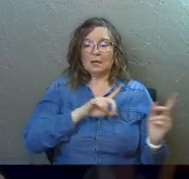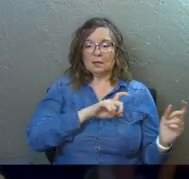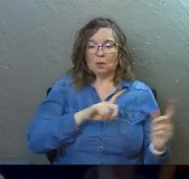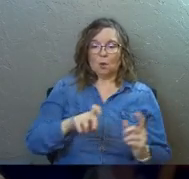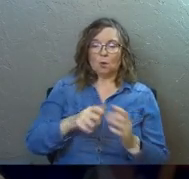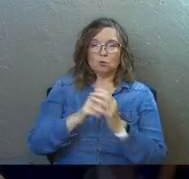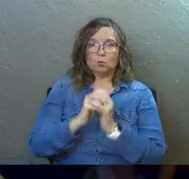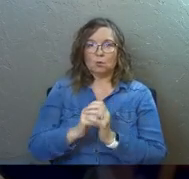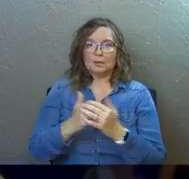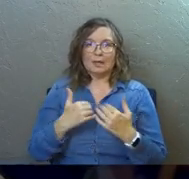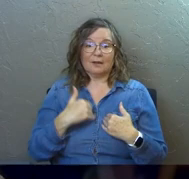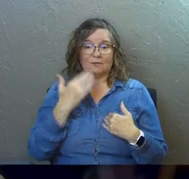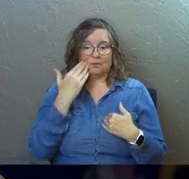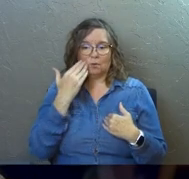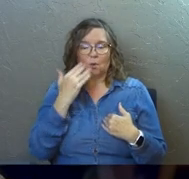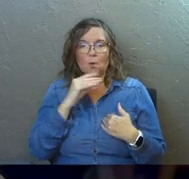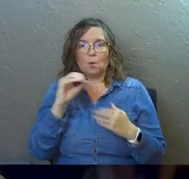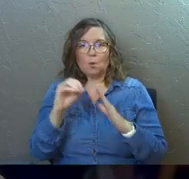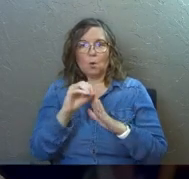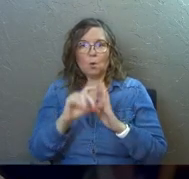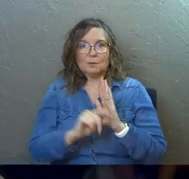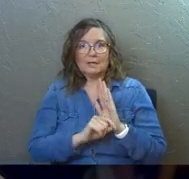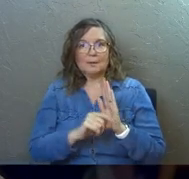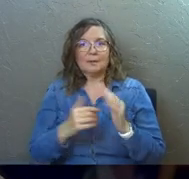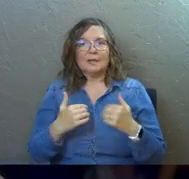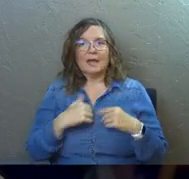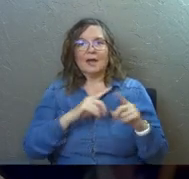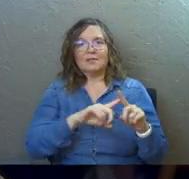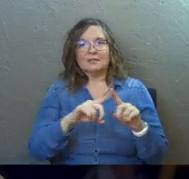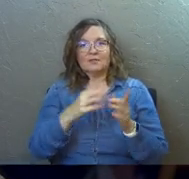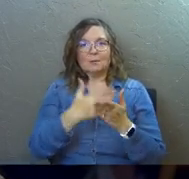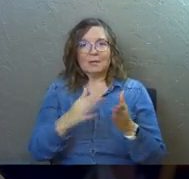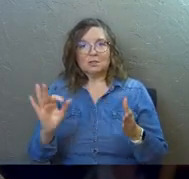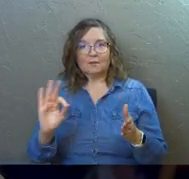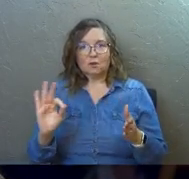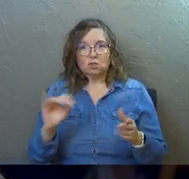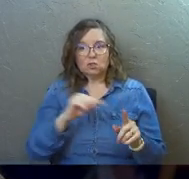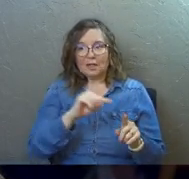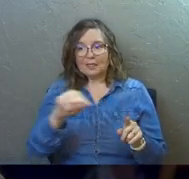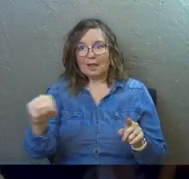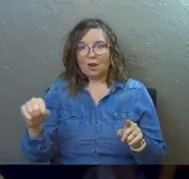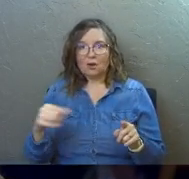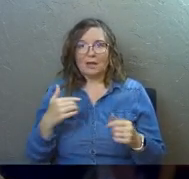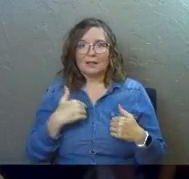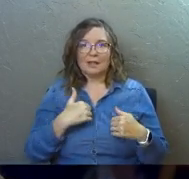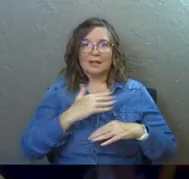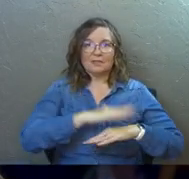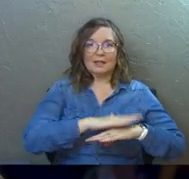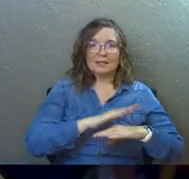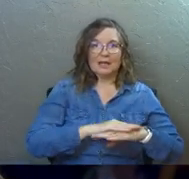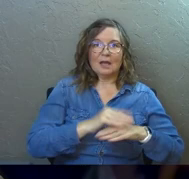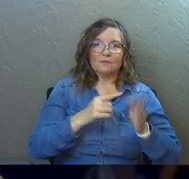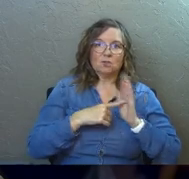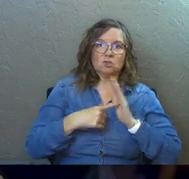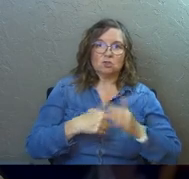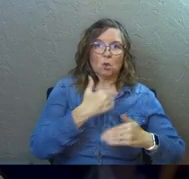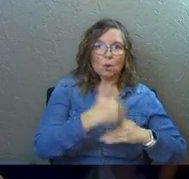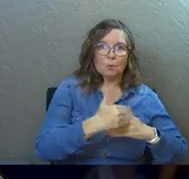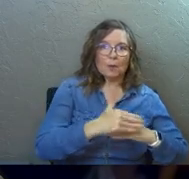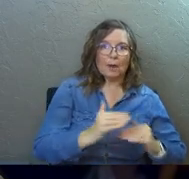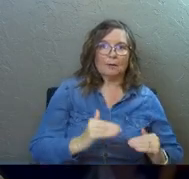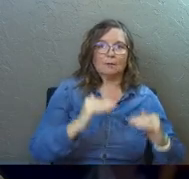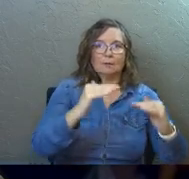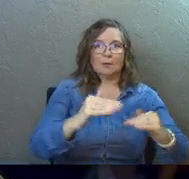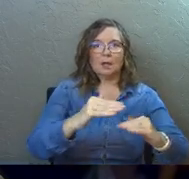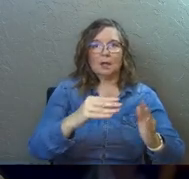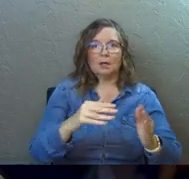And they had if you know the Old Testament, they had the different pieces of furniture in there and they had the table of showbread and the altar of incense and they had